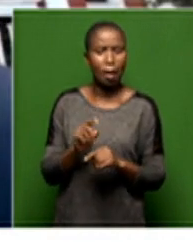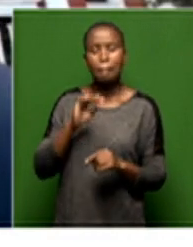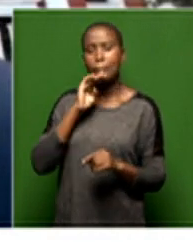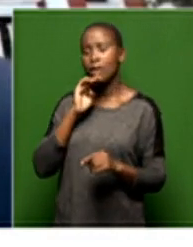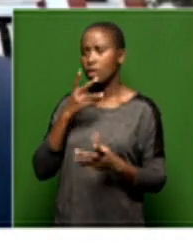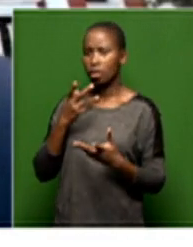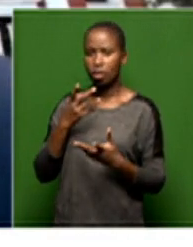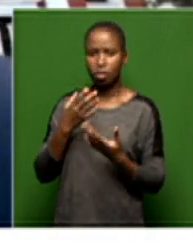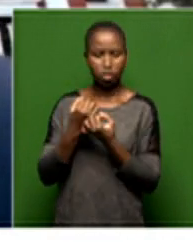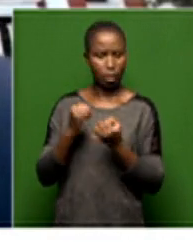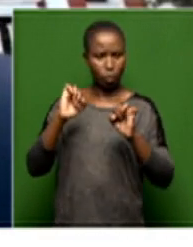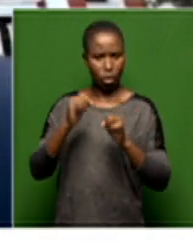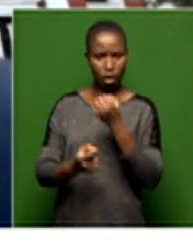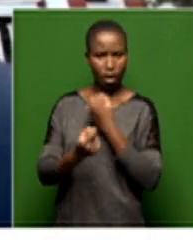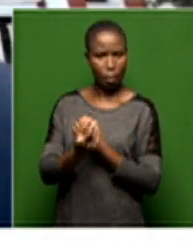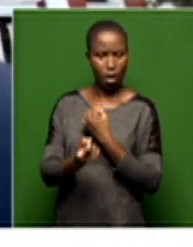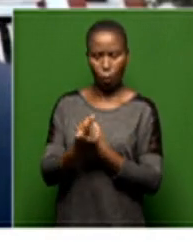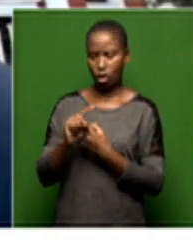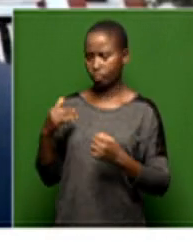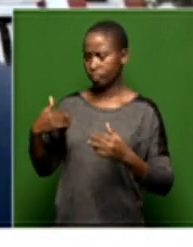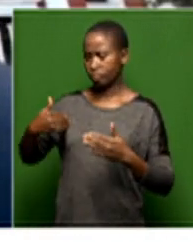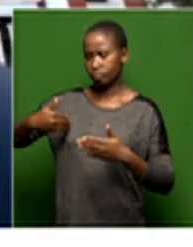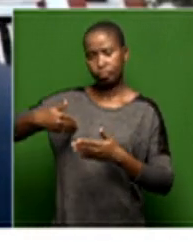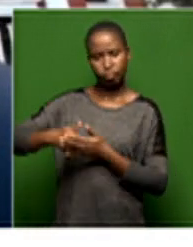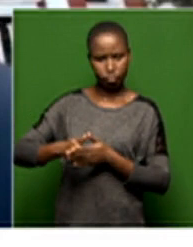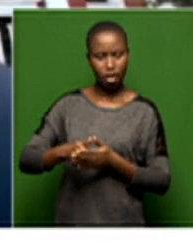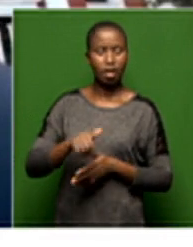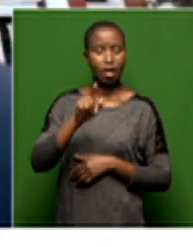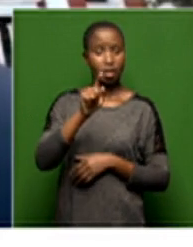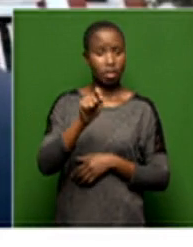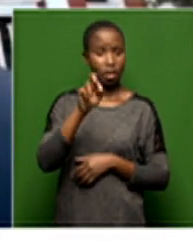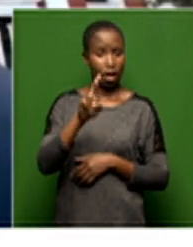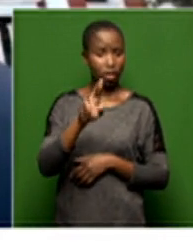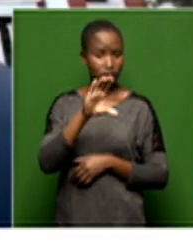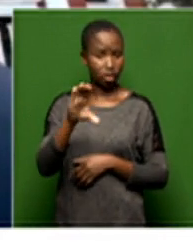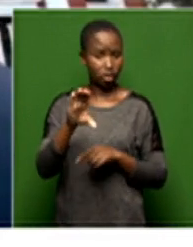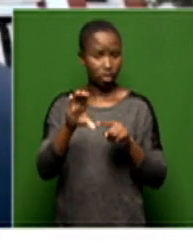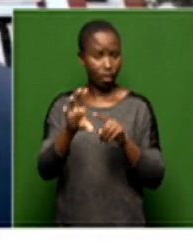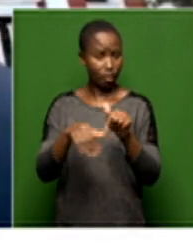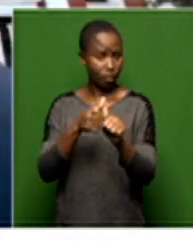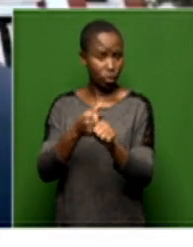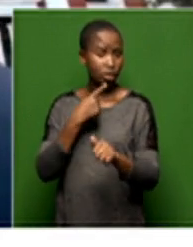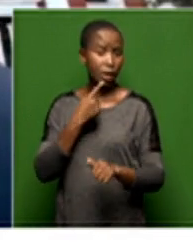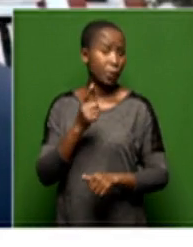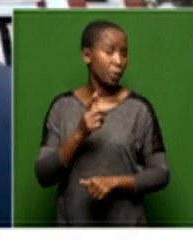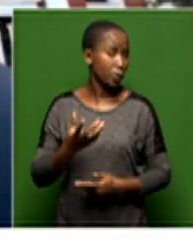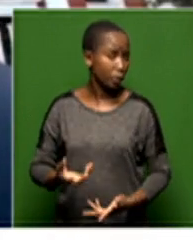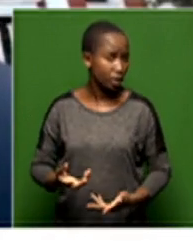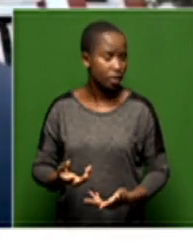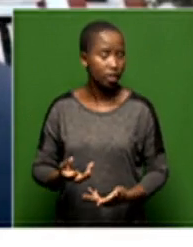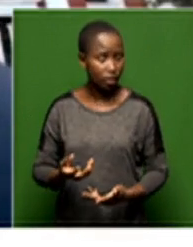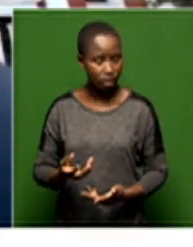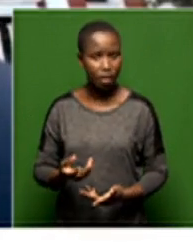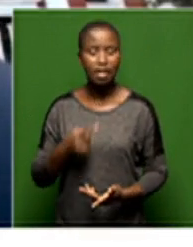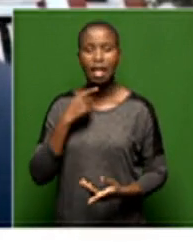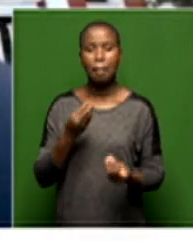for instance. How are we responding to what TRC said? Because TRC said, over and above